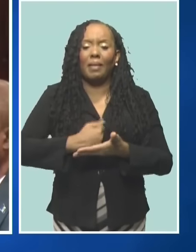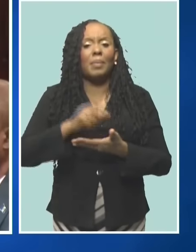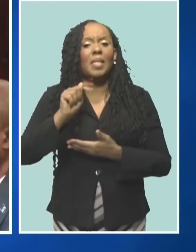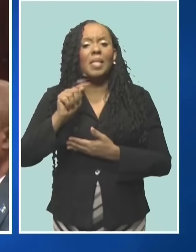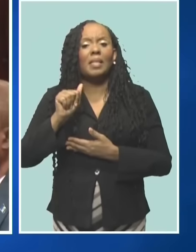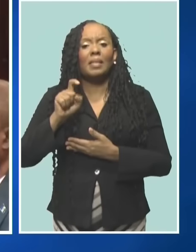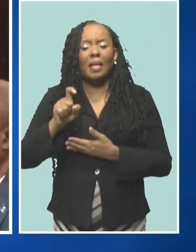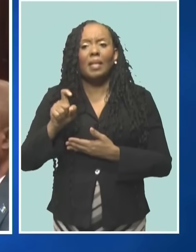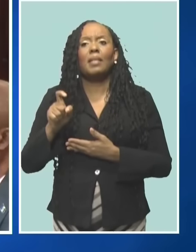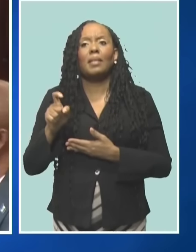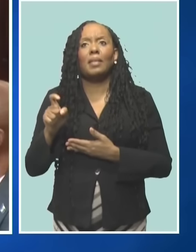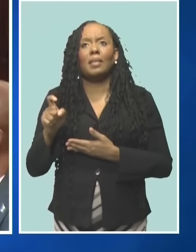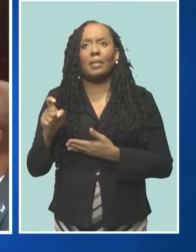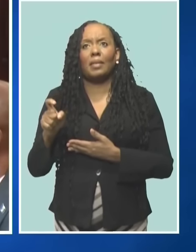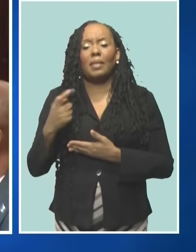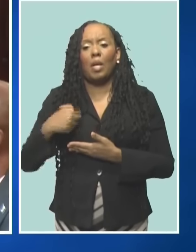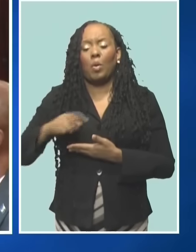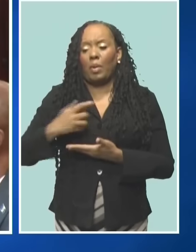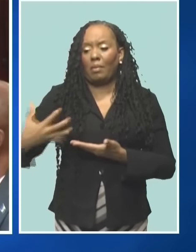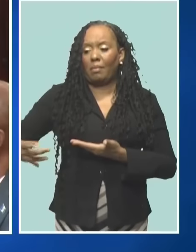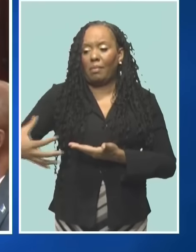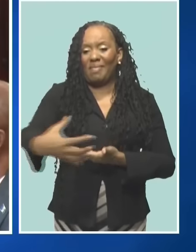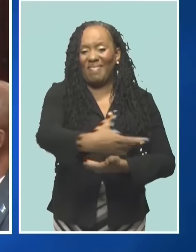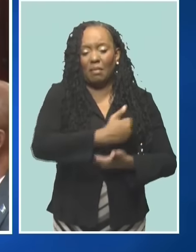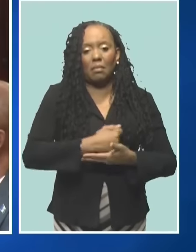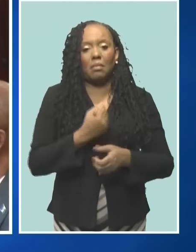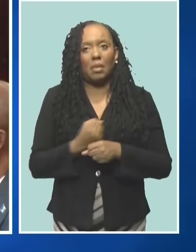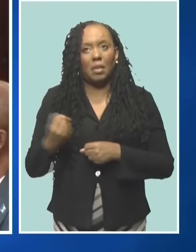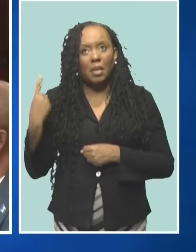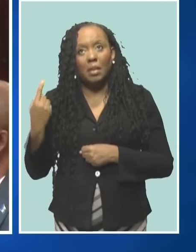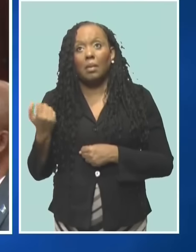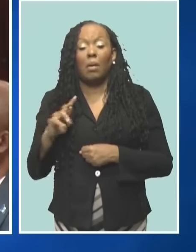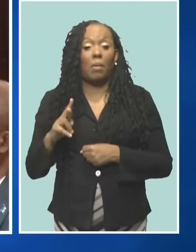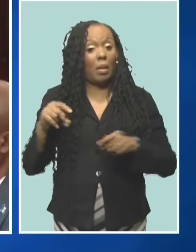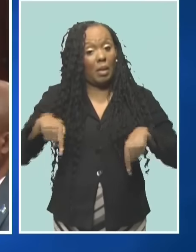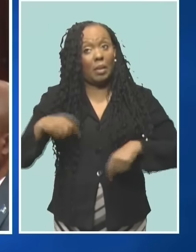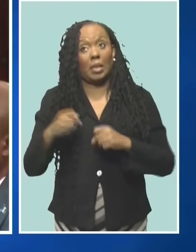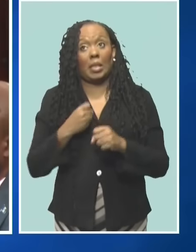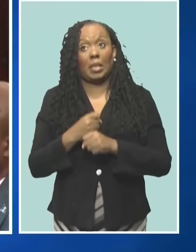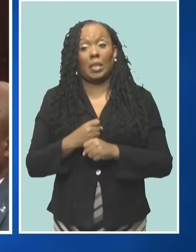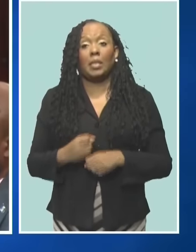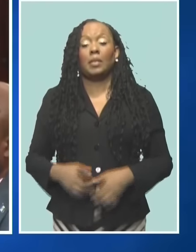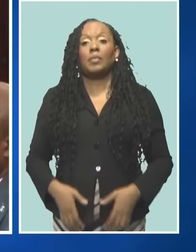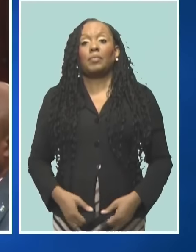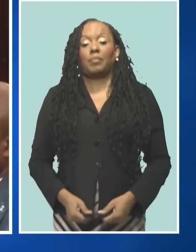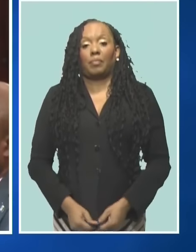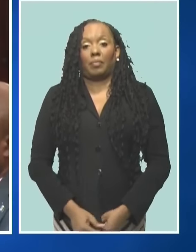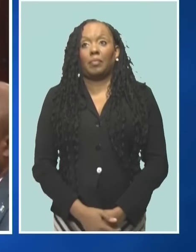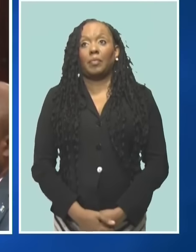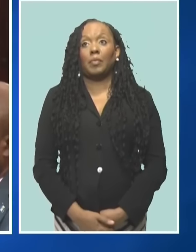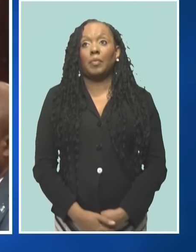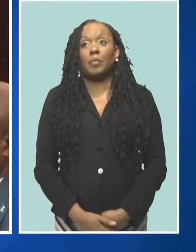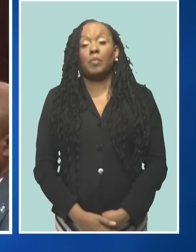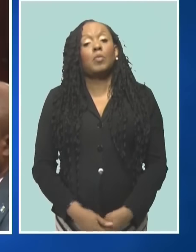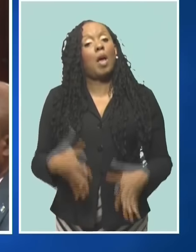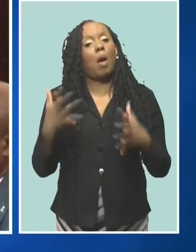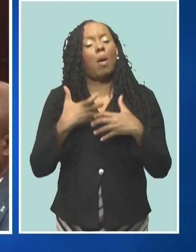of Barbados took last year, or will take this year. And that's just to give you